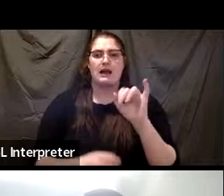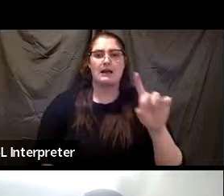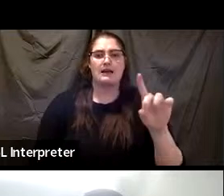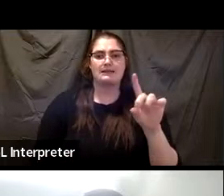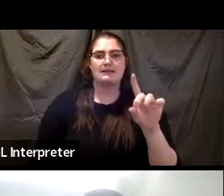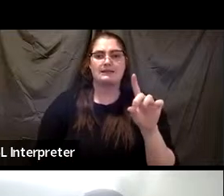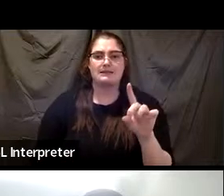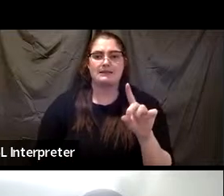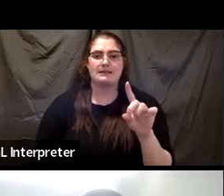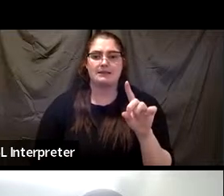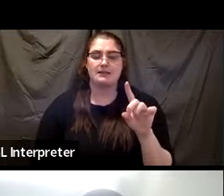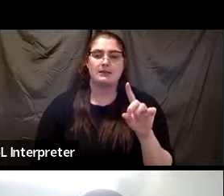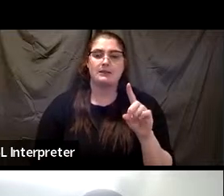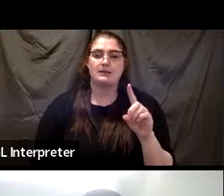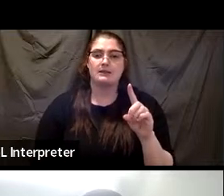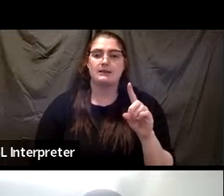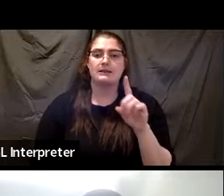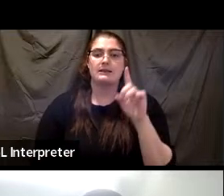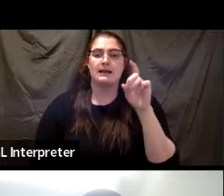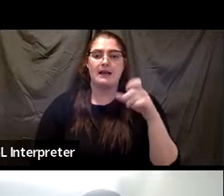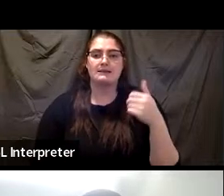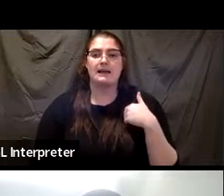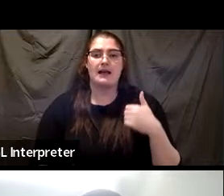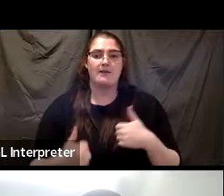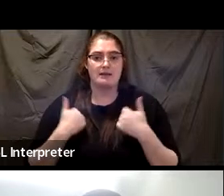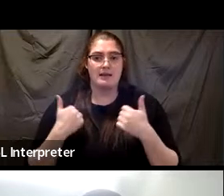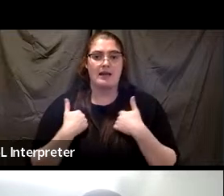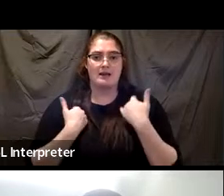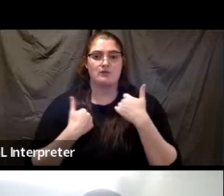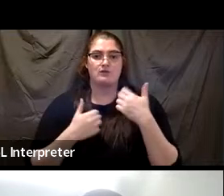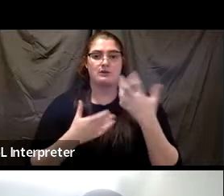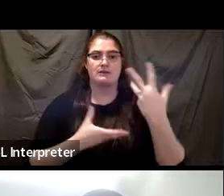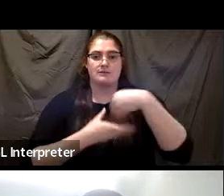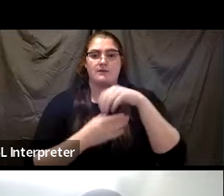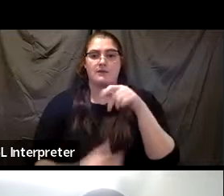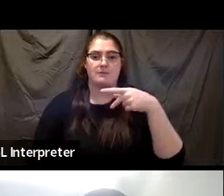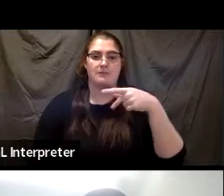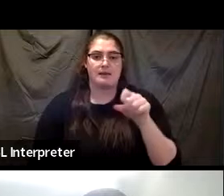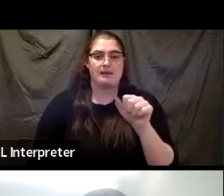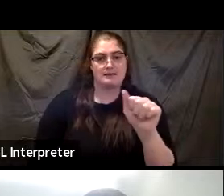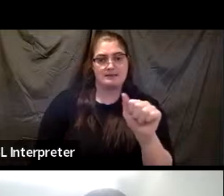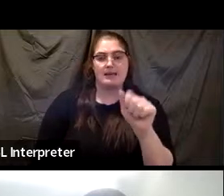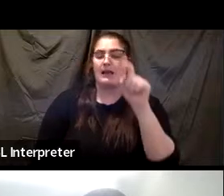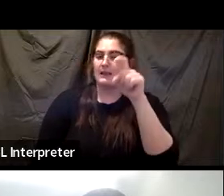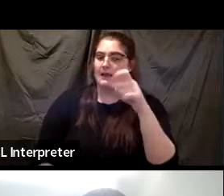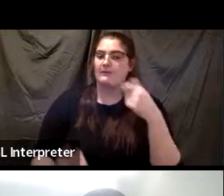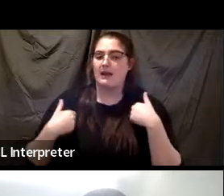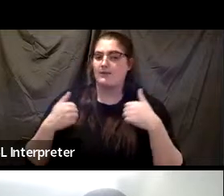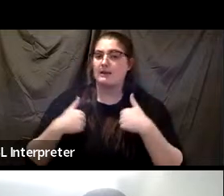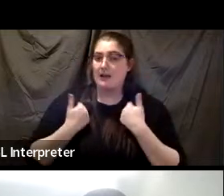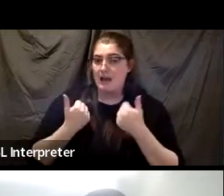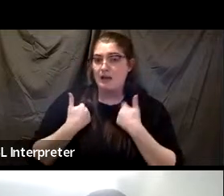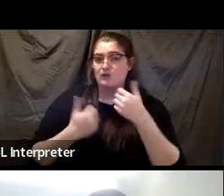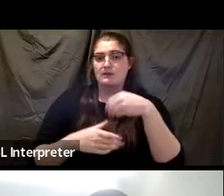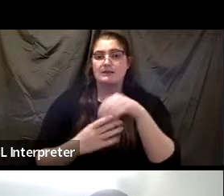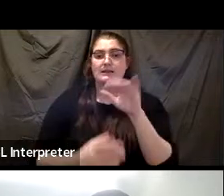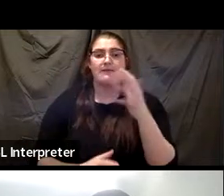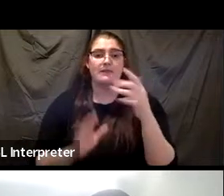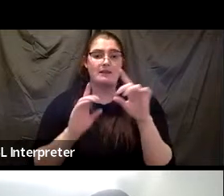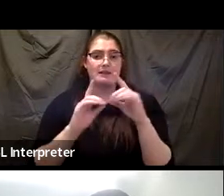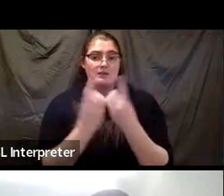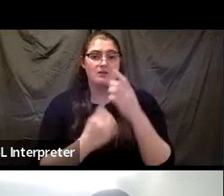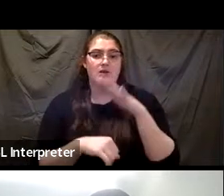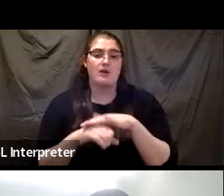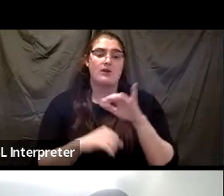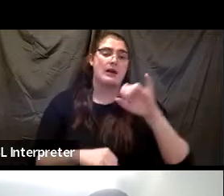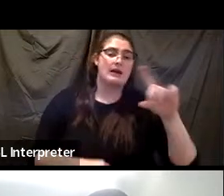an address on within the PSA? Yeah, they'll have to have an address that is within the 5th district on their identification.